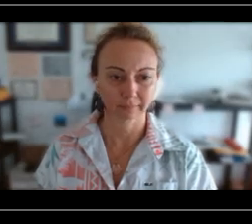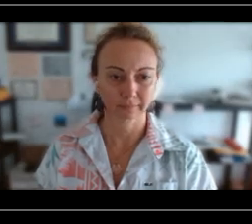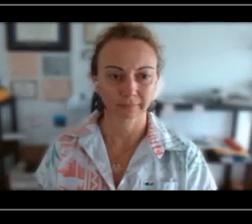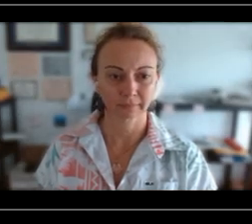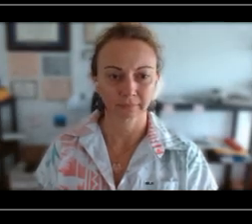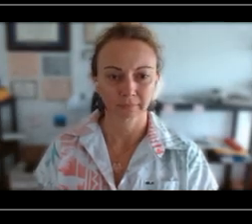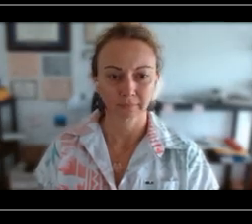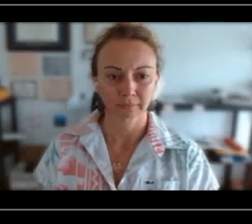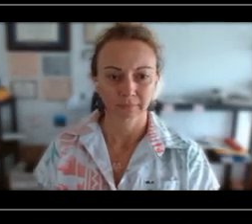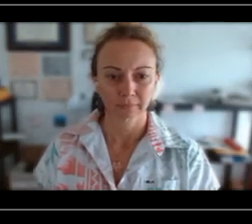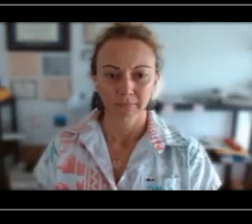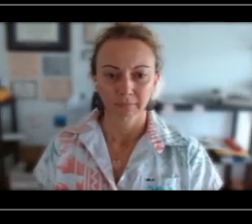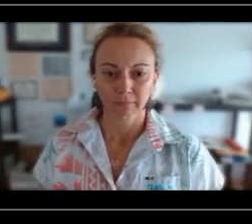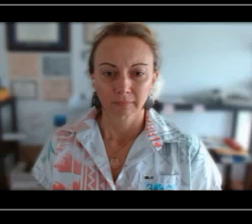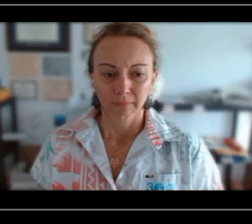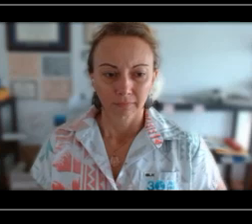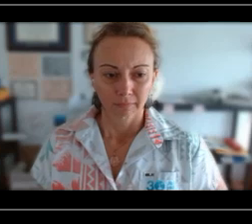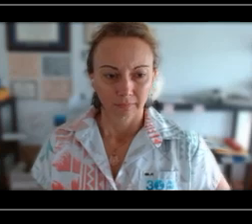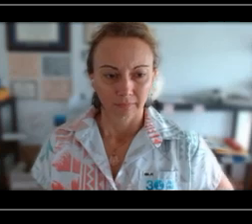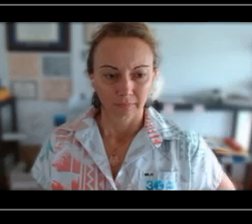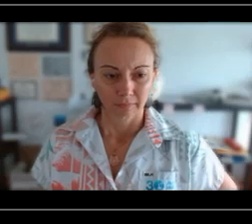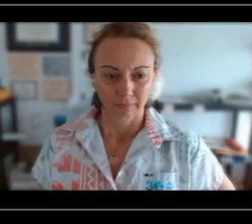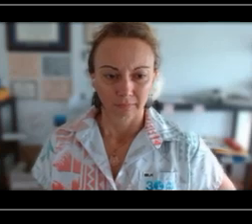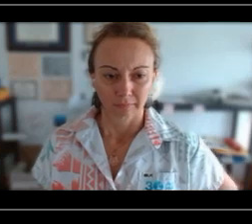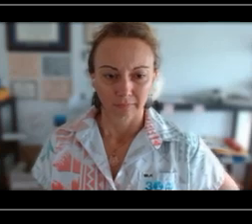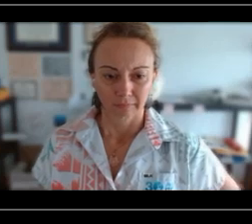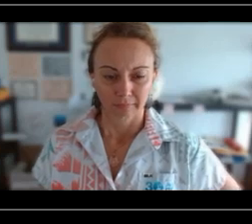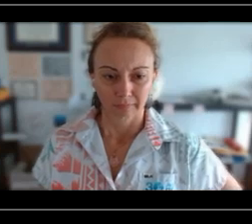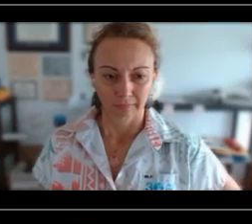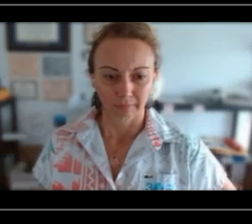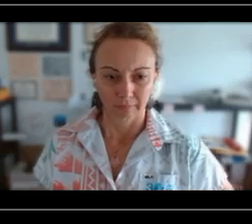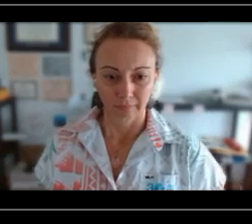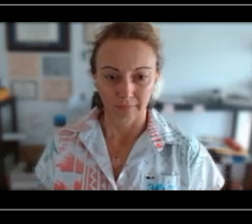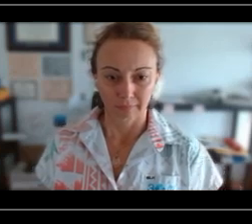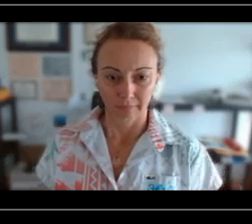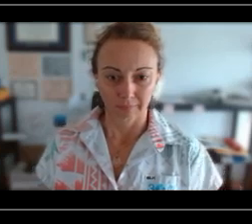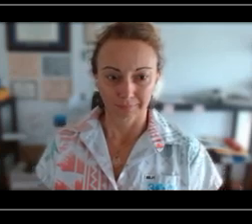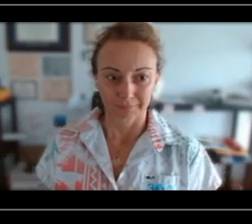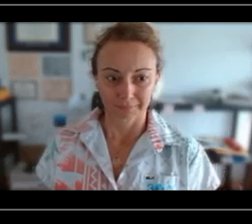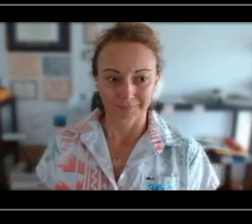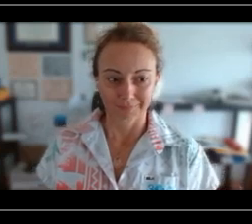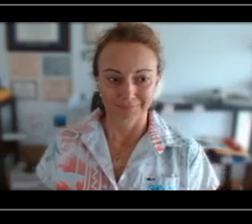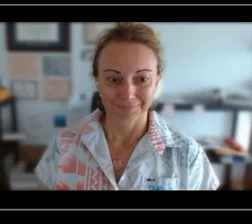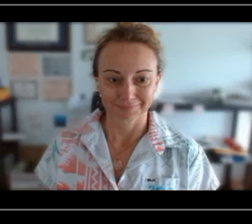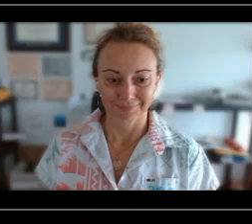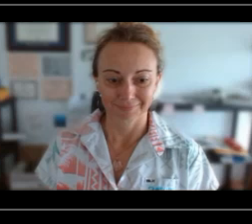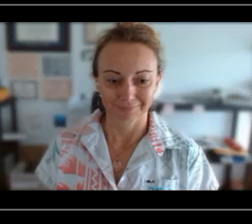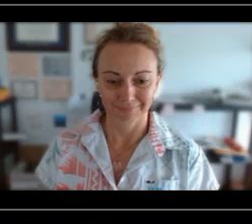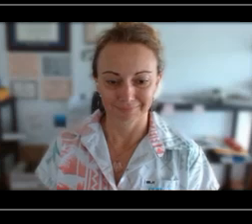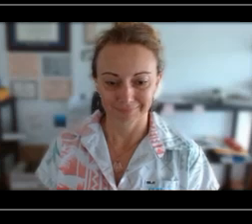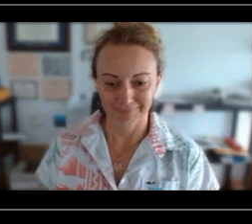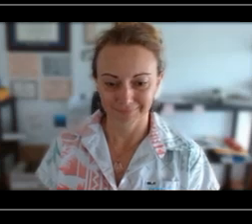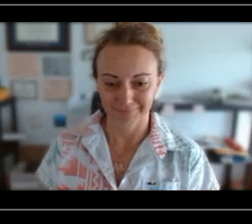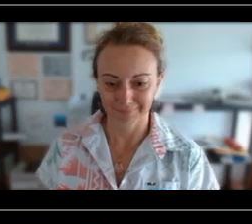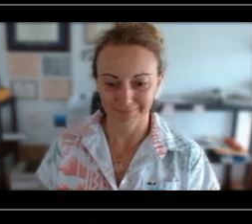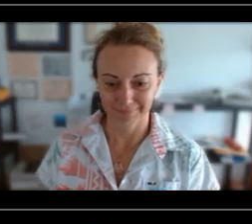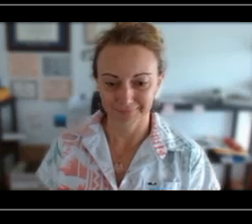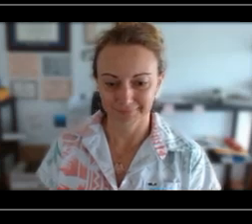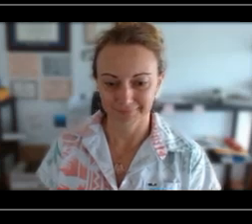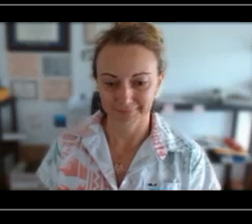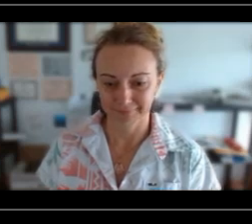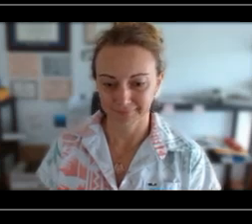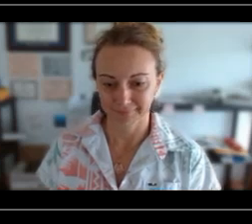on training and resources we already have. An example of that is in American Samoa, where contaminated groundwater led to the closure